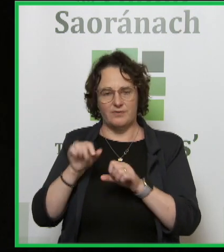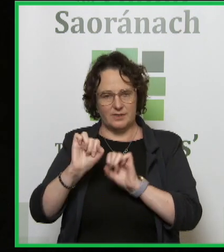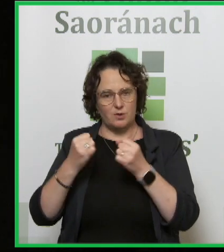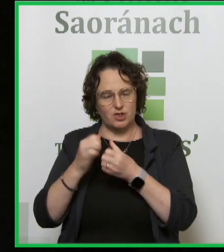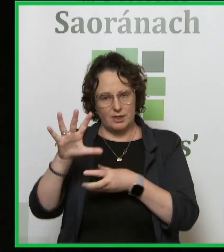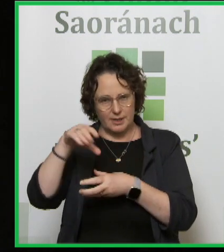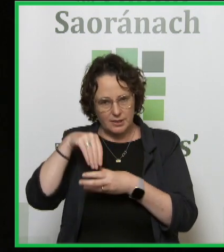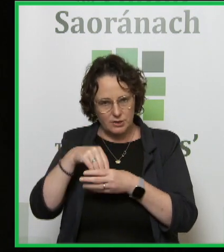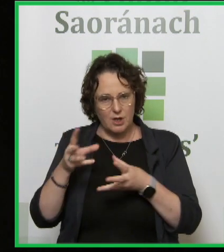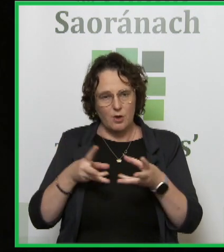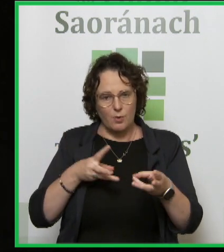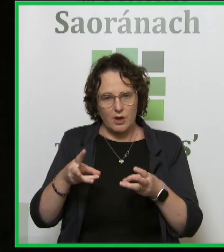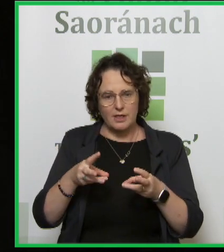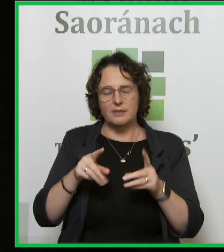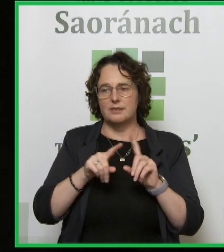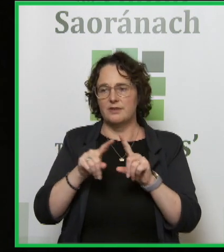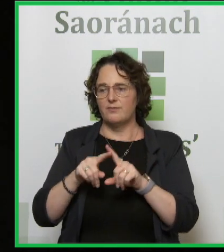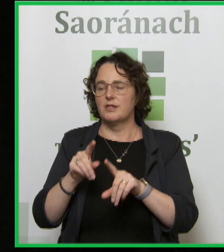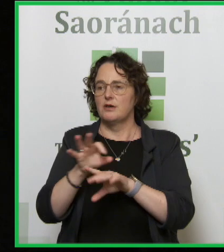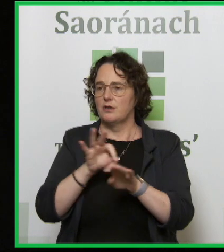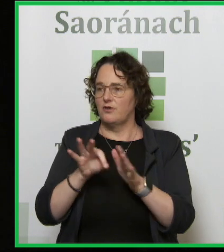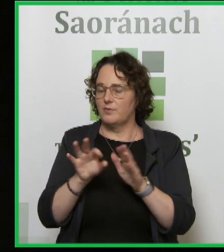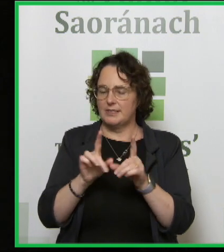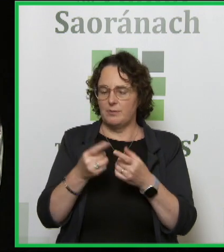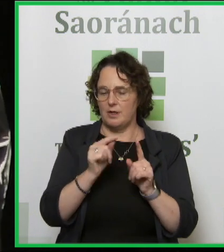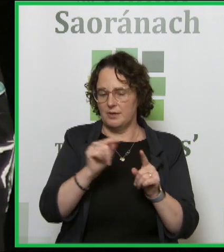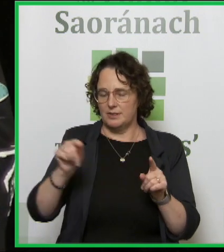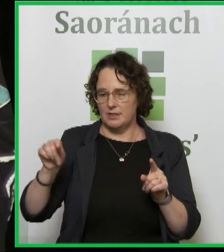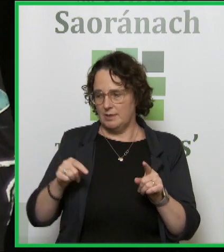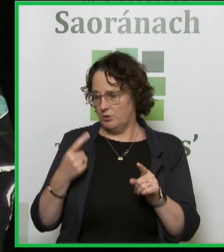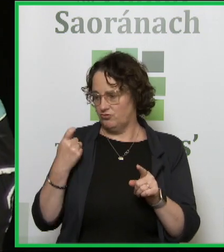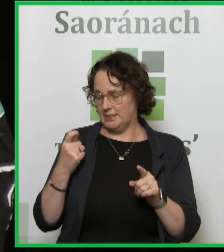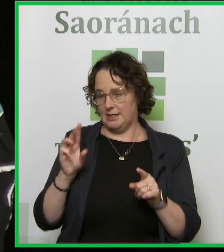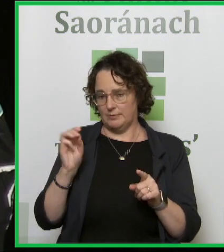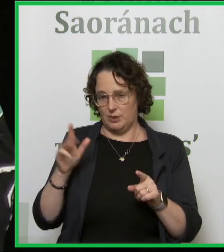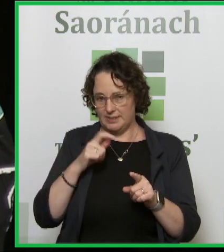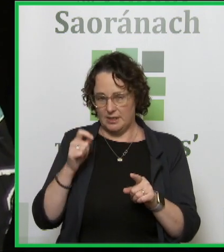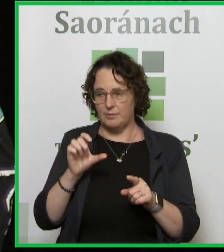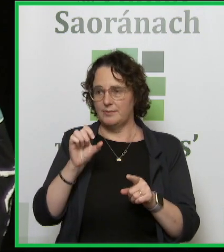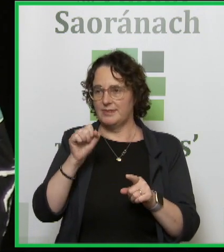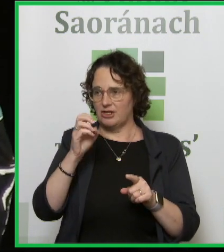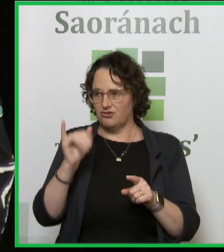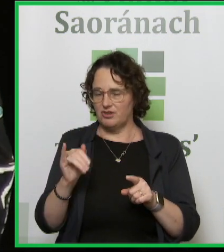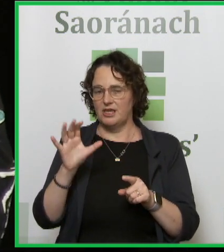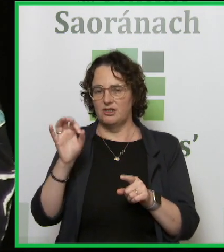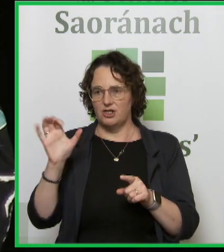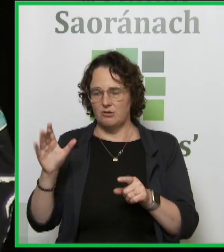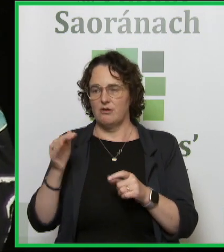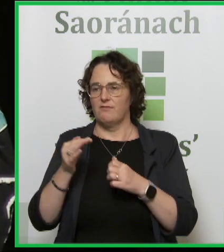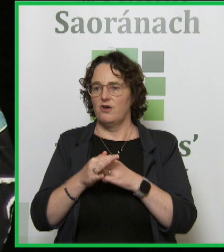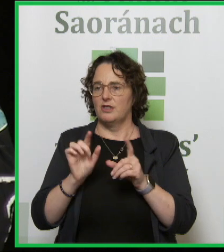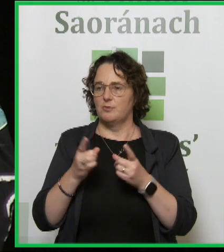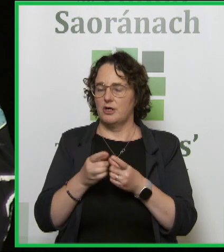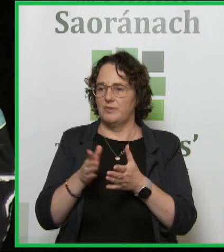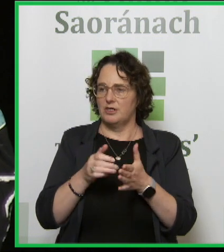across government, 8 government departments, and most recently, as Paul said, I was Secretary General of the Department of Enterprise, Trade and